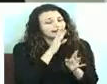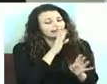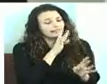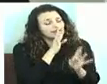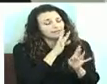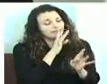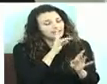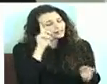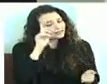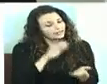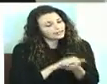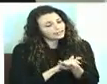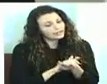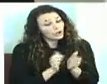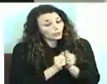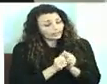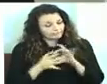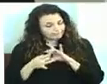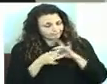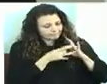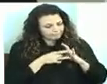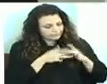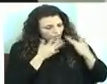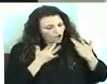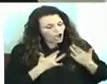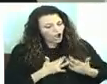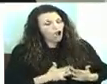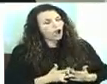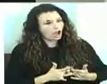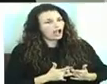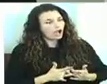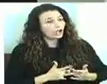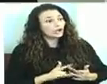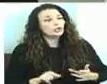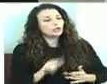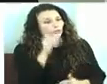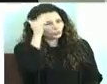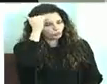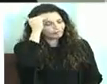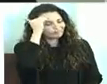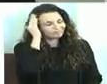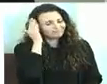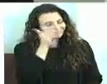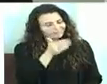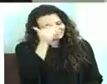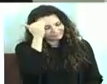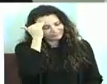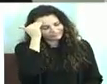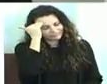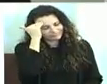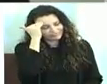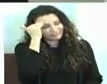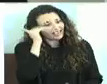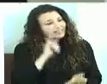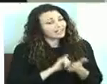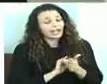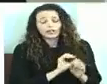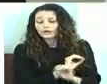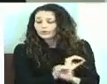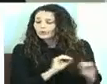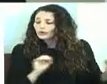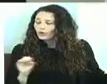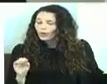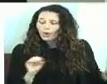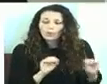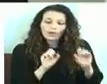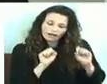believe within your heart, you'll know that no one